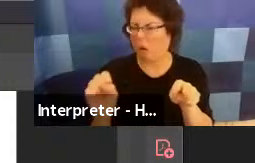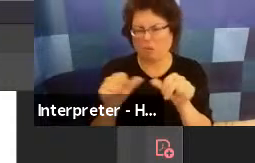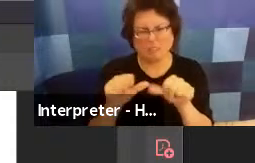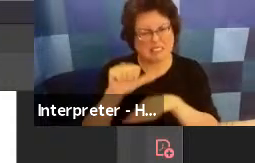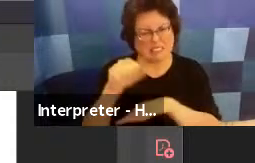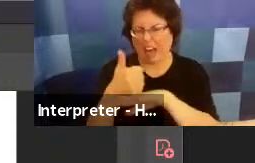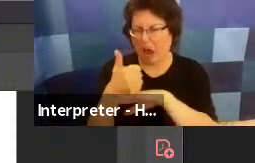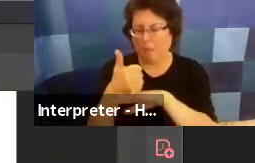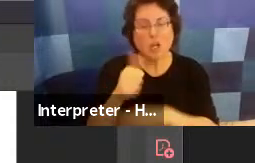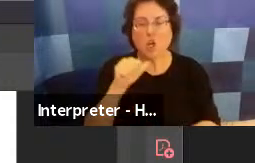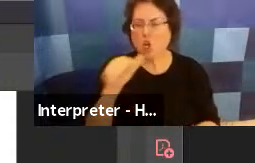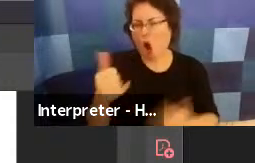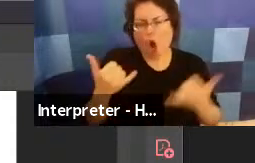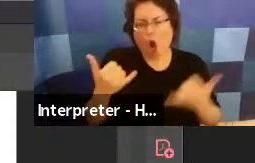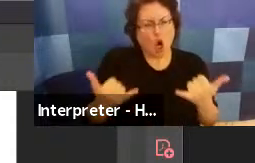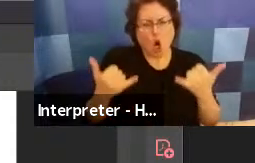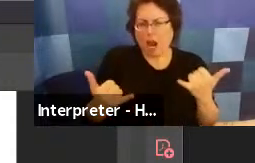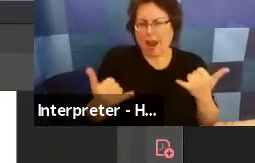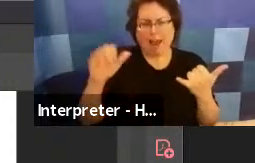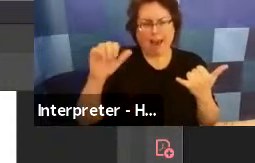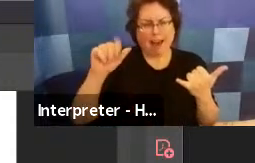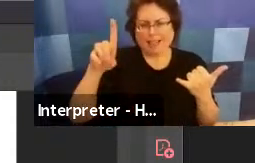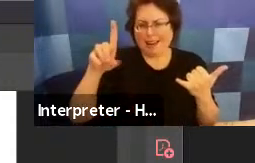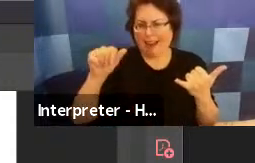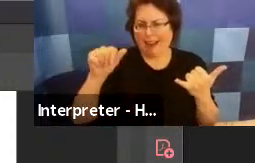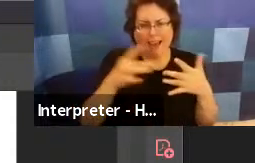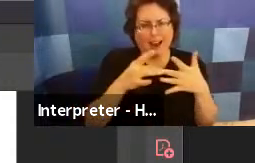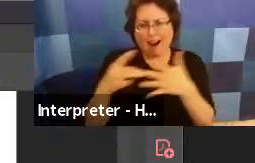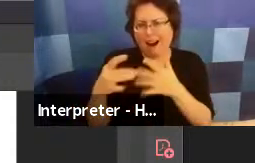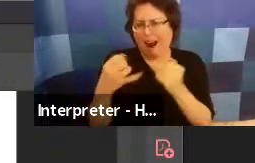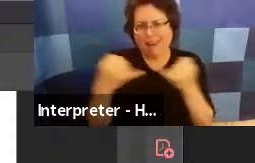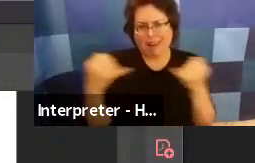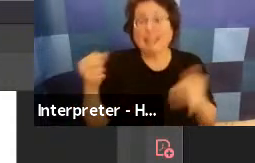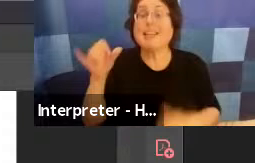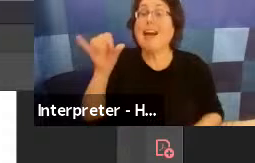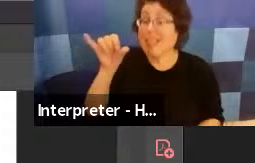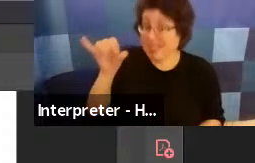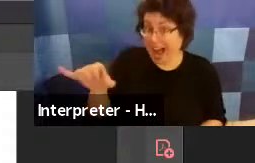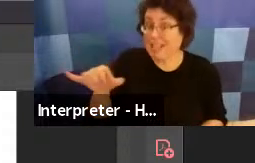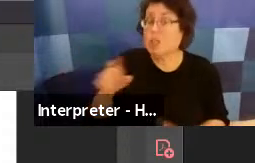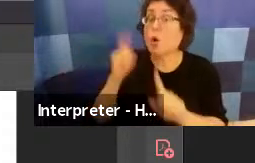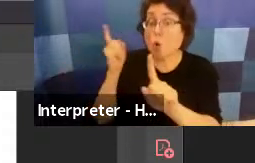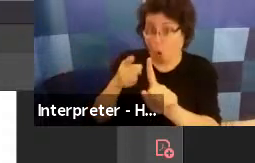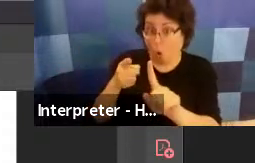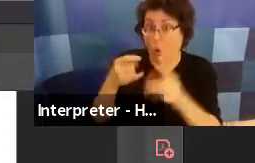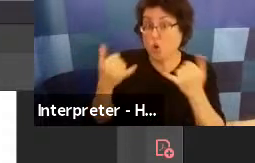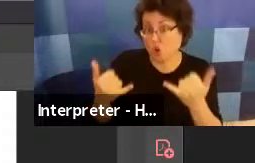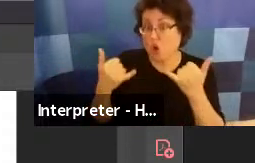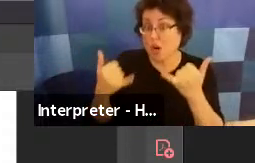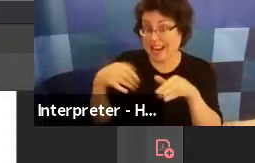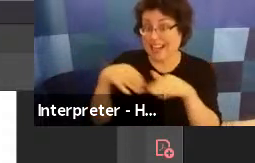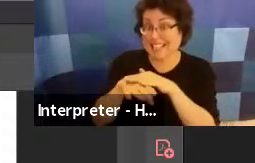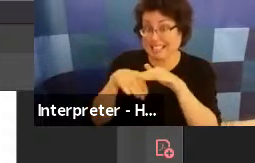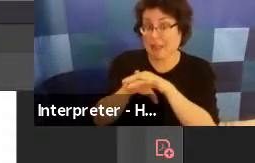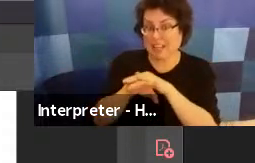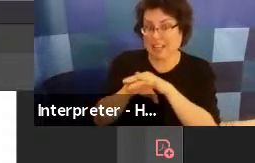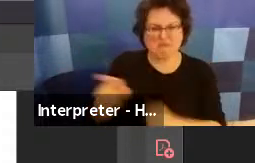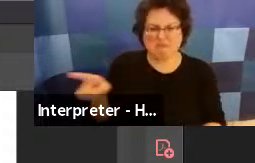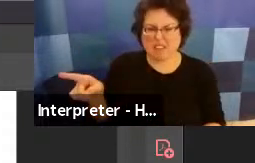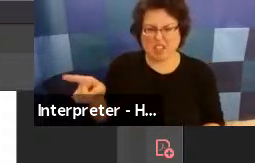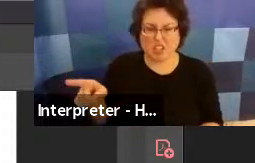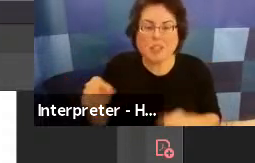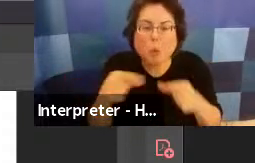not up to current accessible guidelines, and that is our goal. So it's basically just a small island in the middle of the